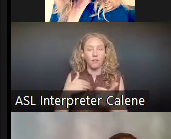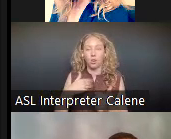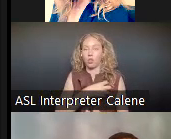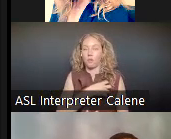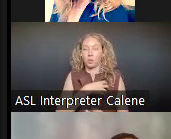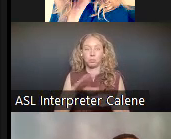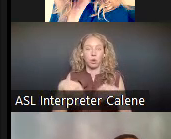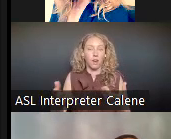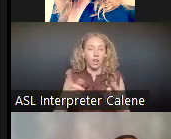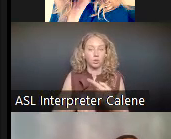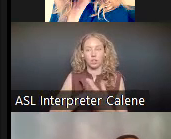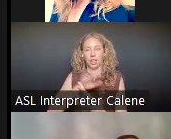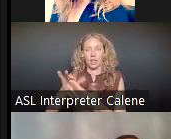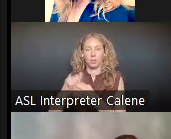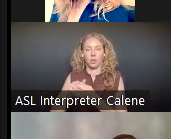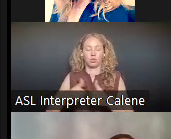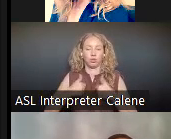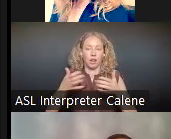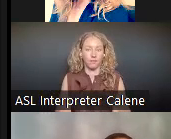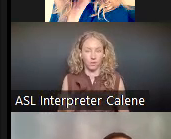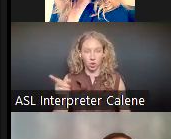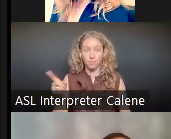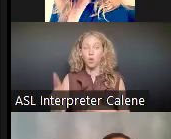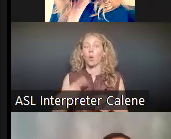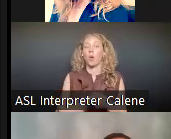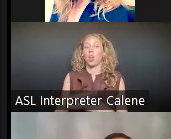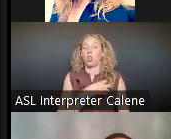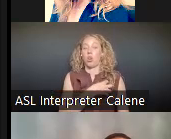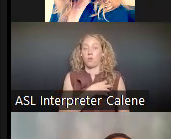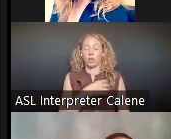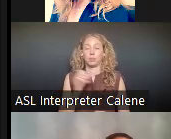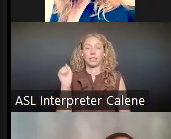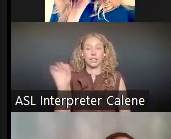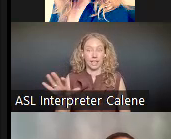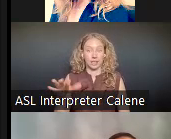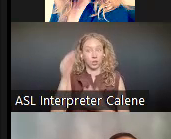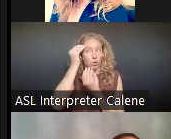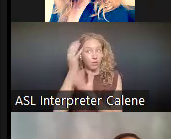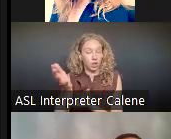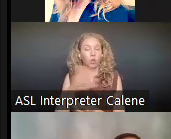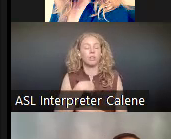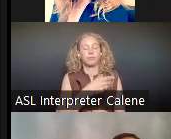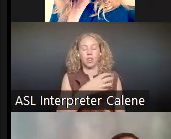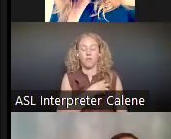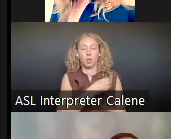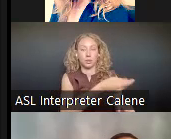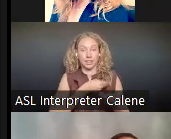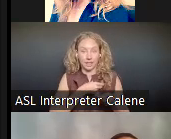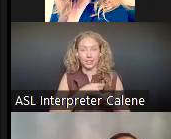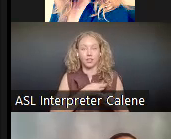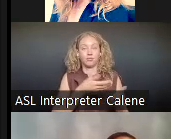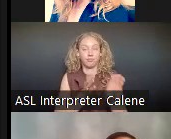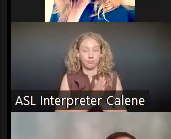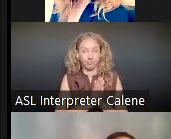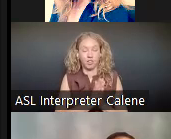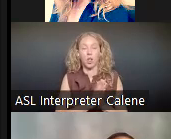with the survivor, right? And so once law enforcement sends over that notification request, with whatever information they have